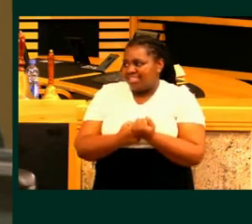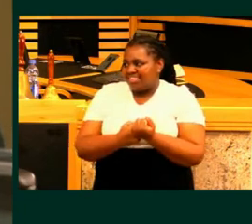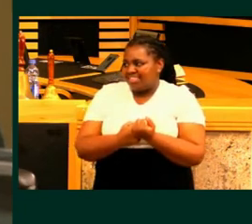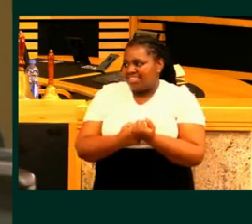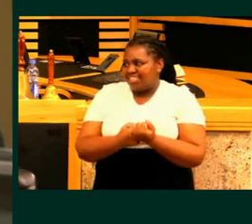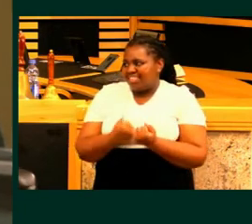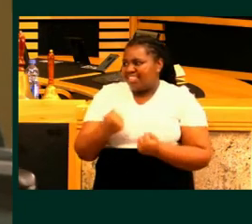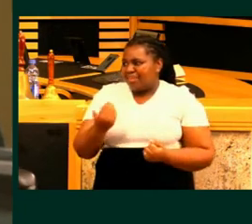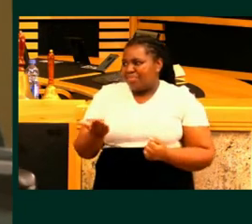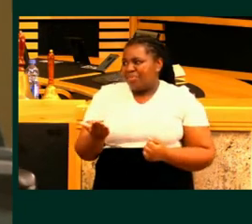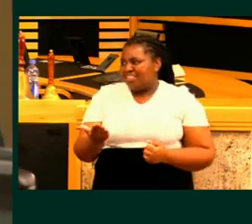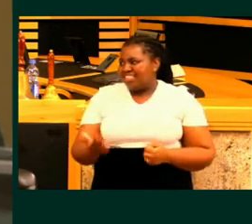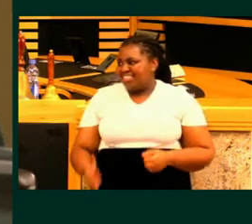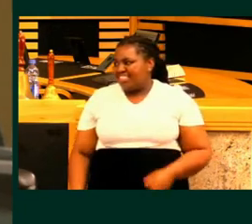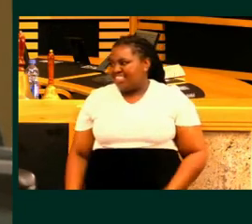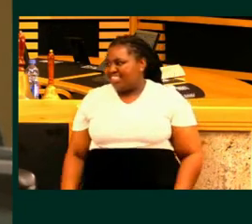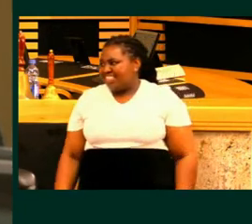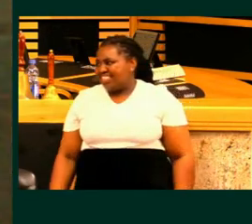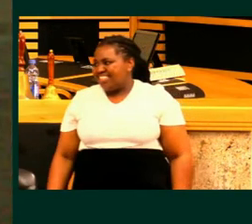motion